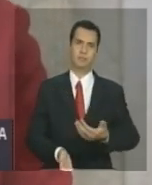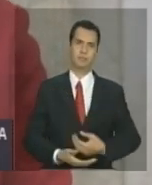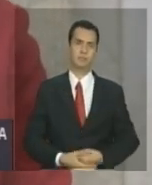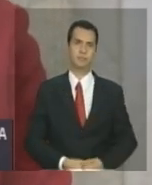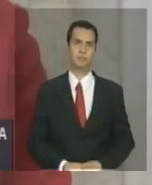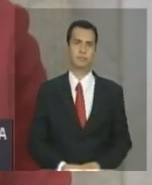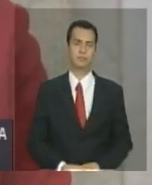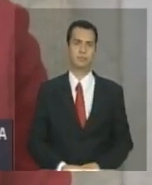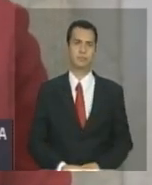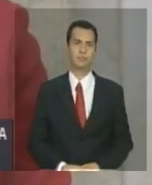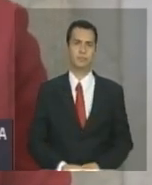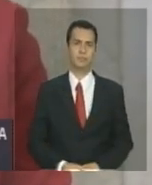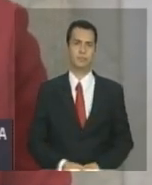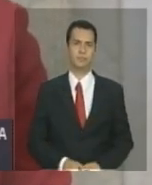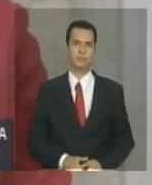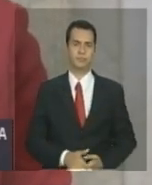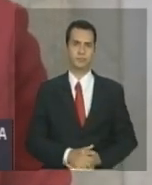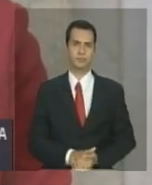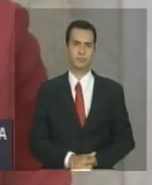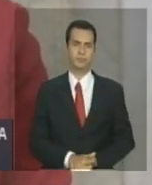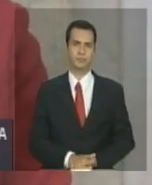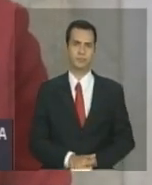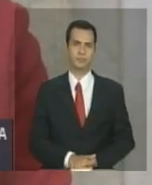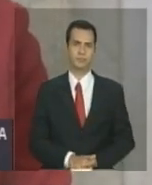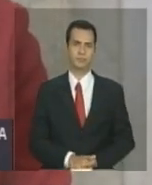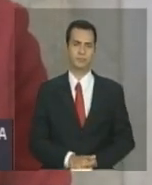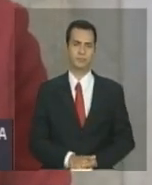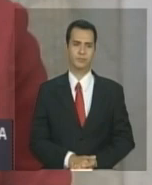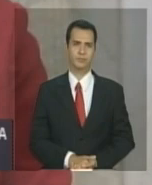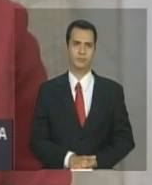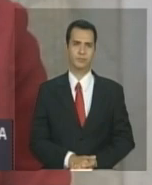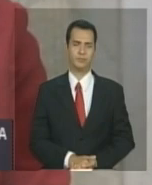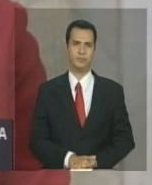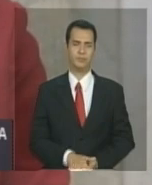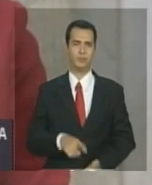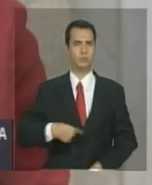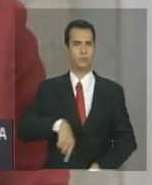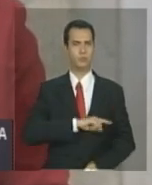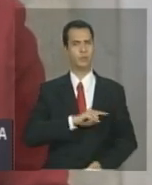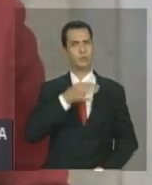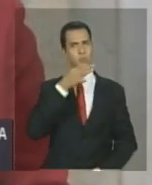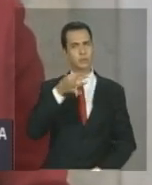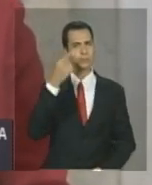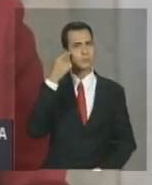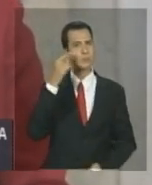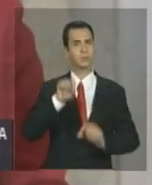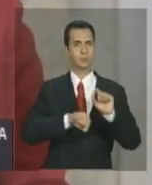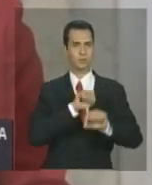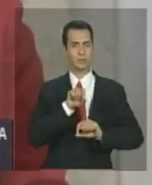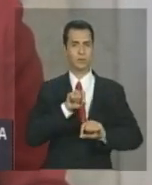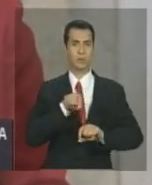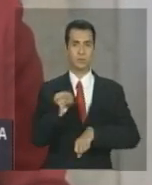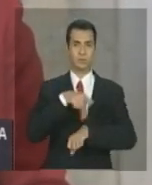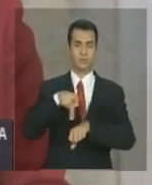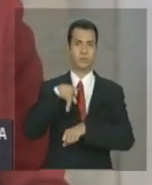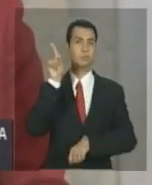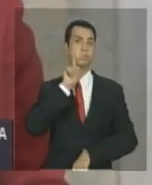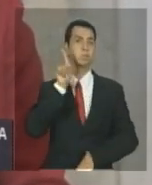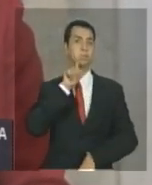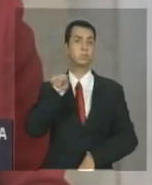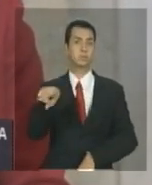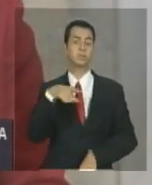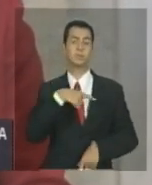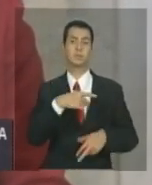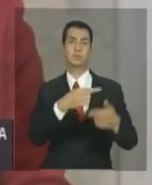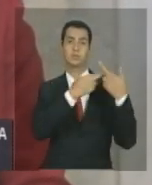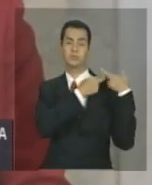growth outlooks in emerging countries. Consideramos que o papel dos Estados Unidos nessa conjuntura. It is our view that the role